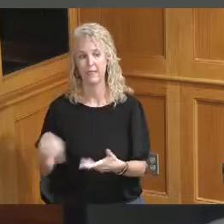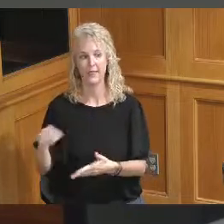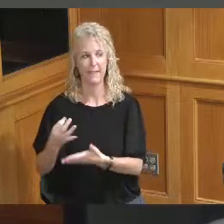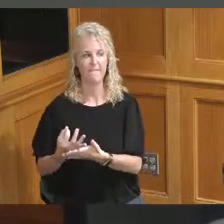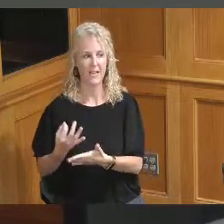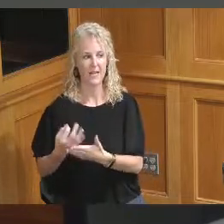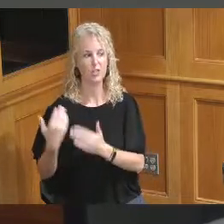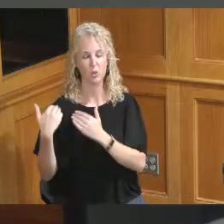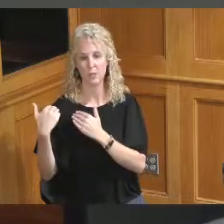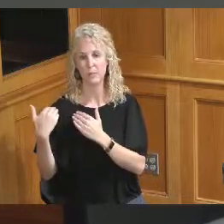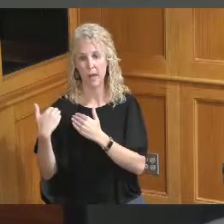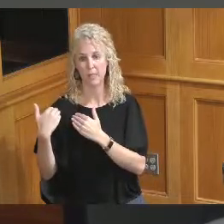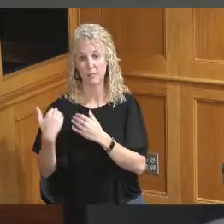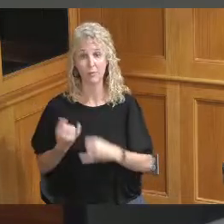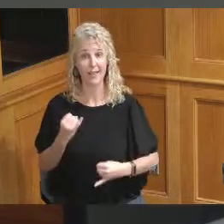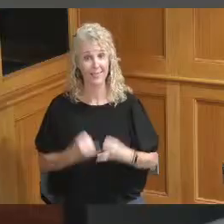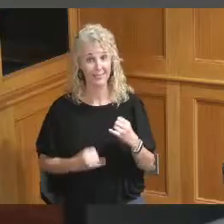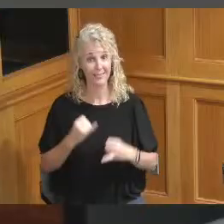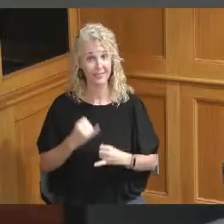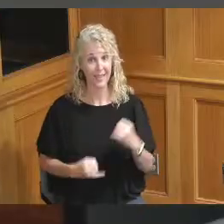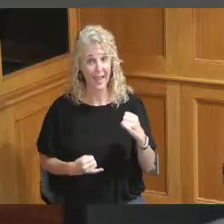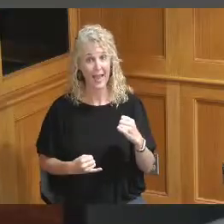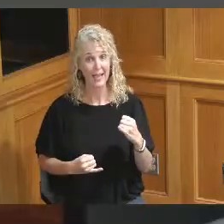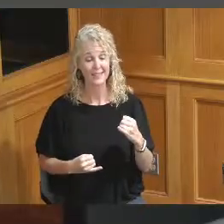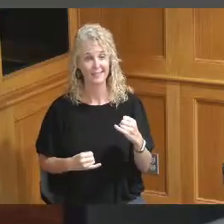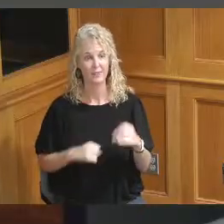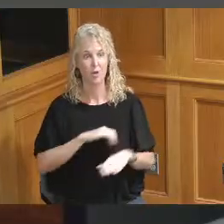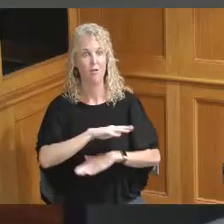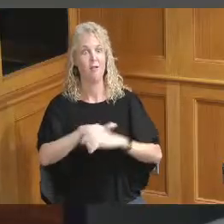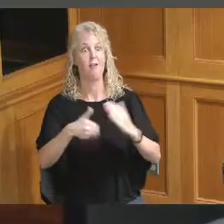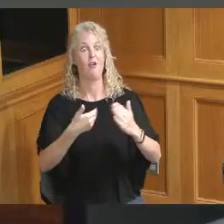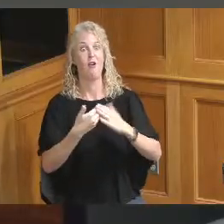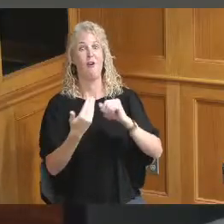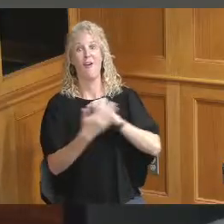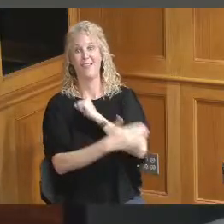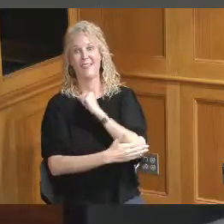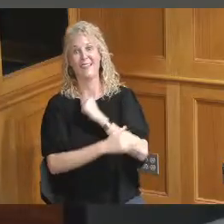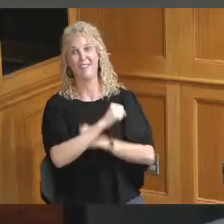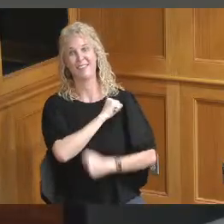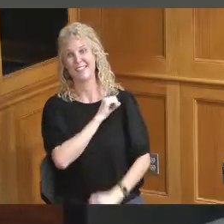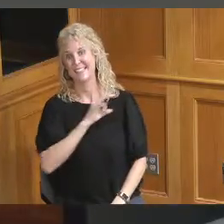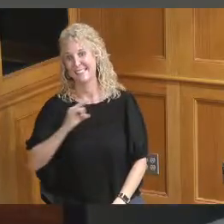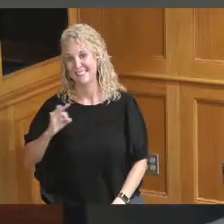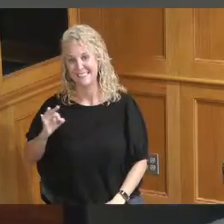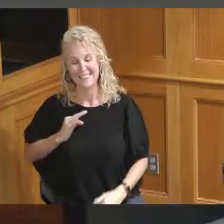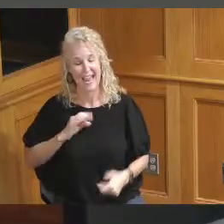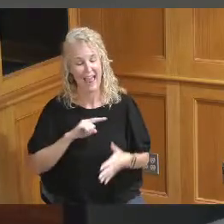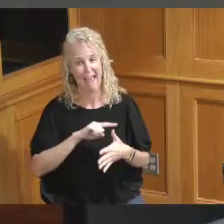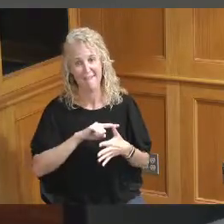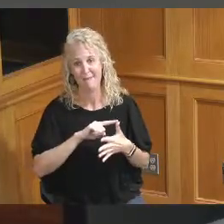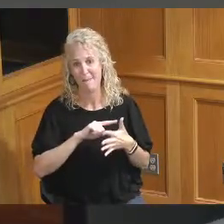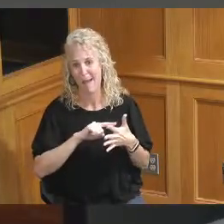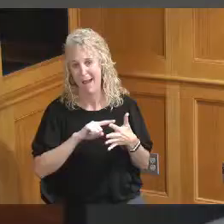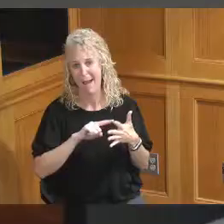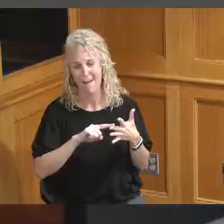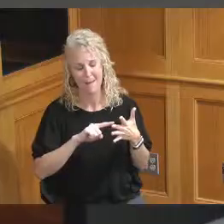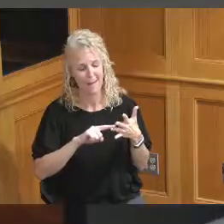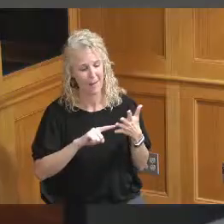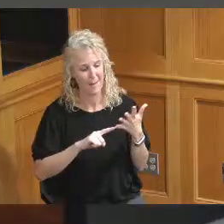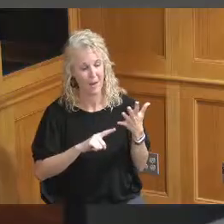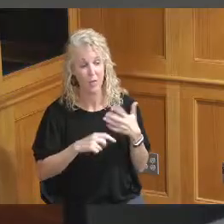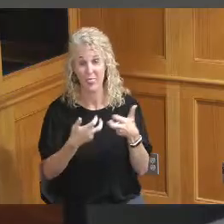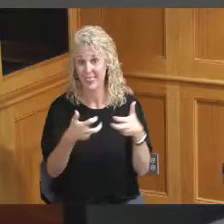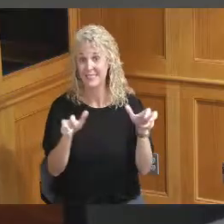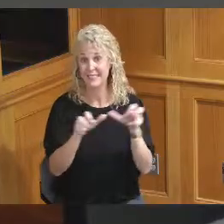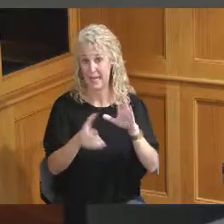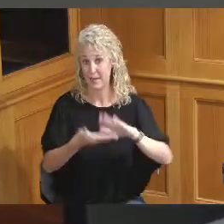perspective. And finally, I want to thank the county staff who've also been involved with this issue. Joe Paul, our stadium operations team, Joe's here with